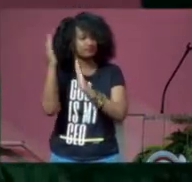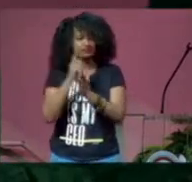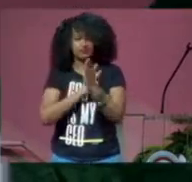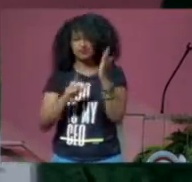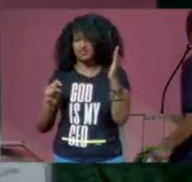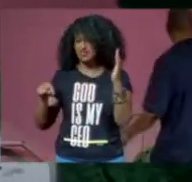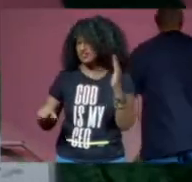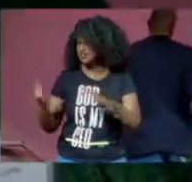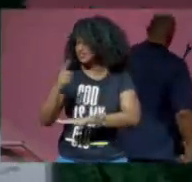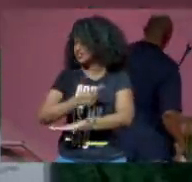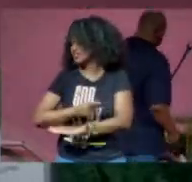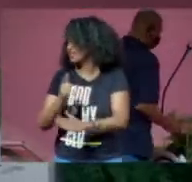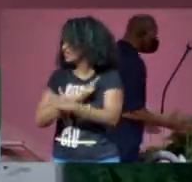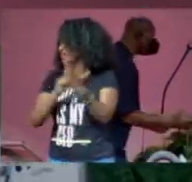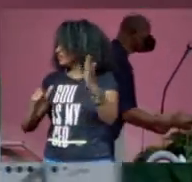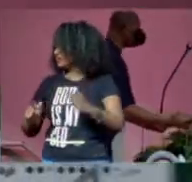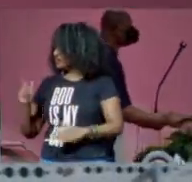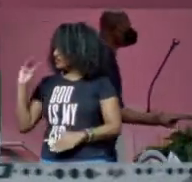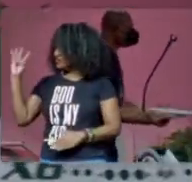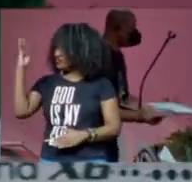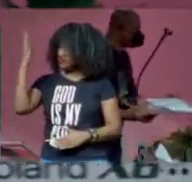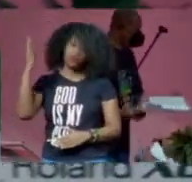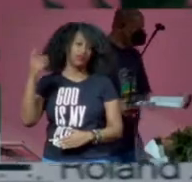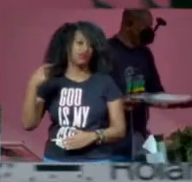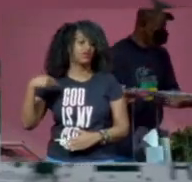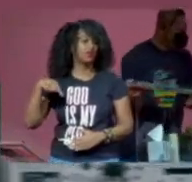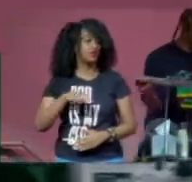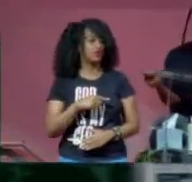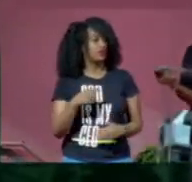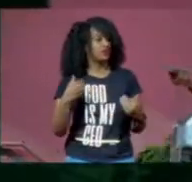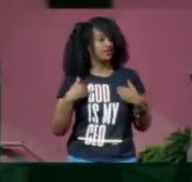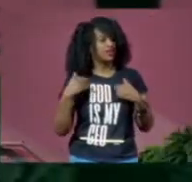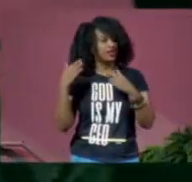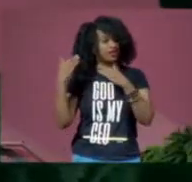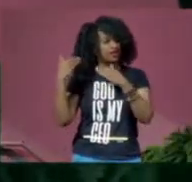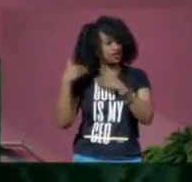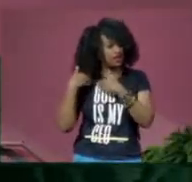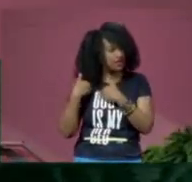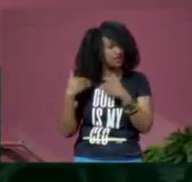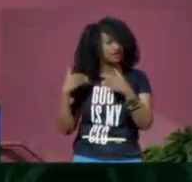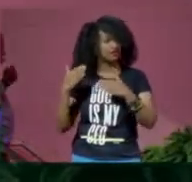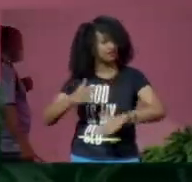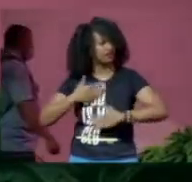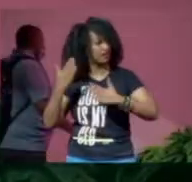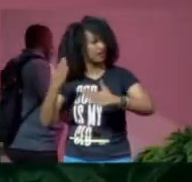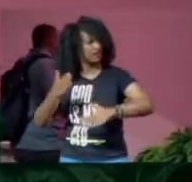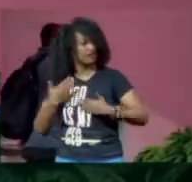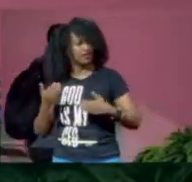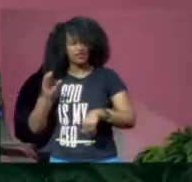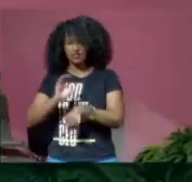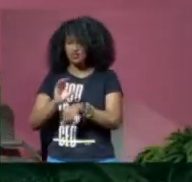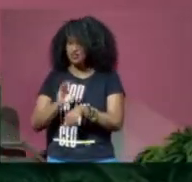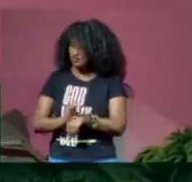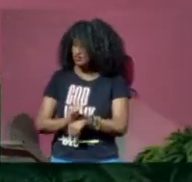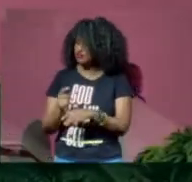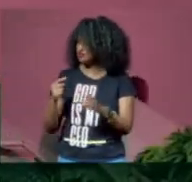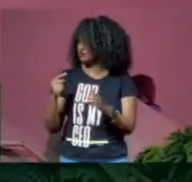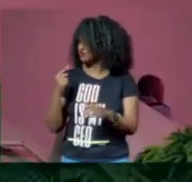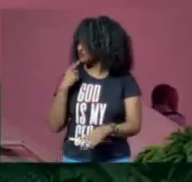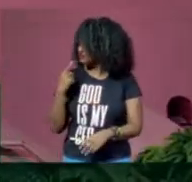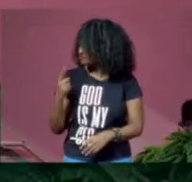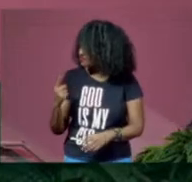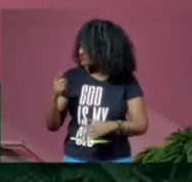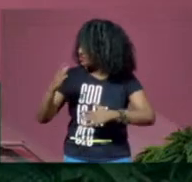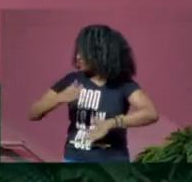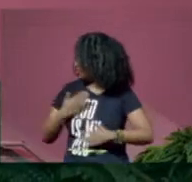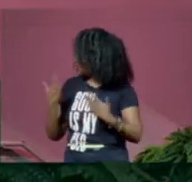that the Lord has made, and what we have a duty and a responsibility, what, to rejoice. Let the church say rejoice. Oh, y'all not